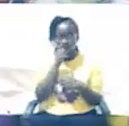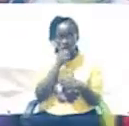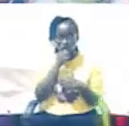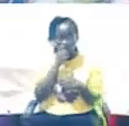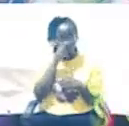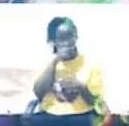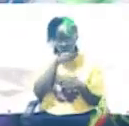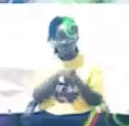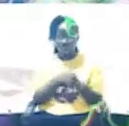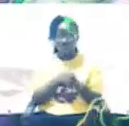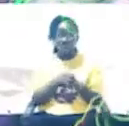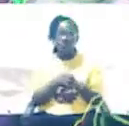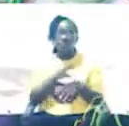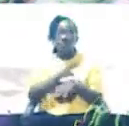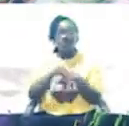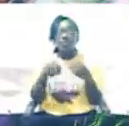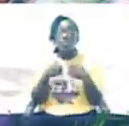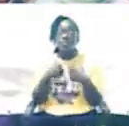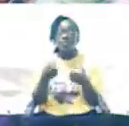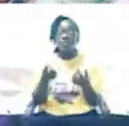They have all come to accept Jesus.